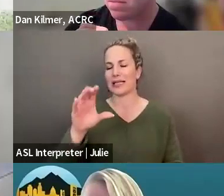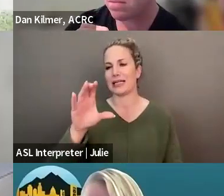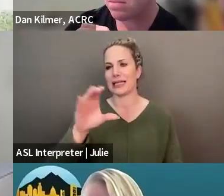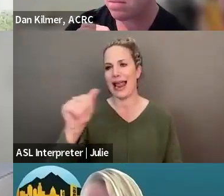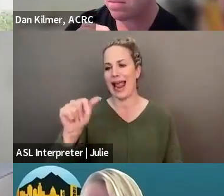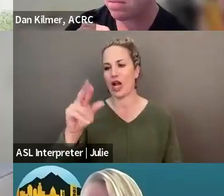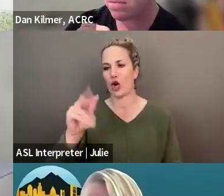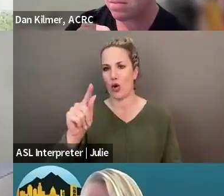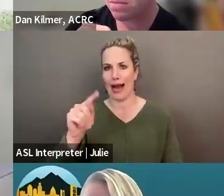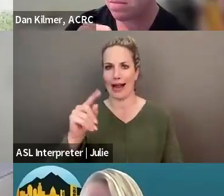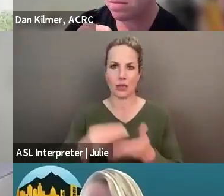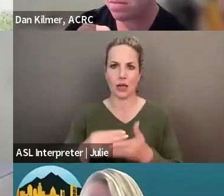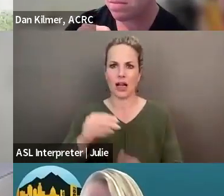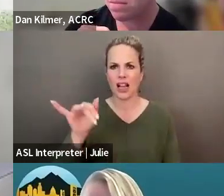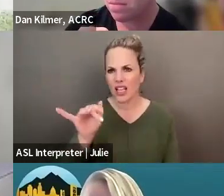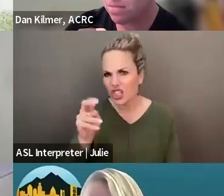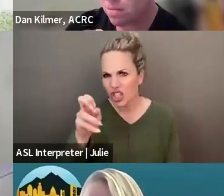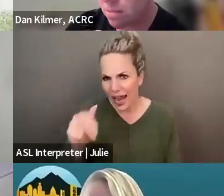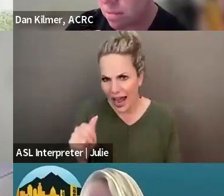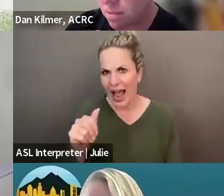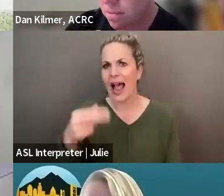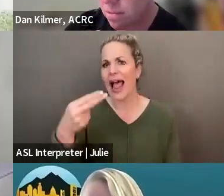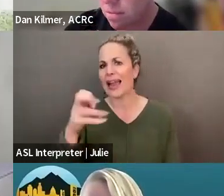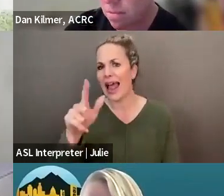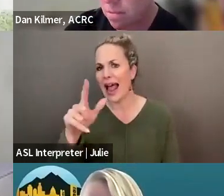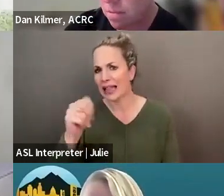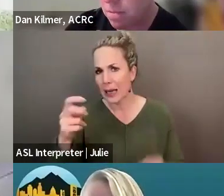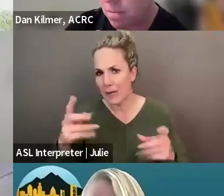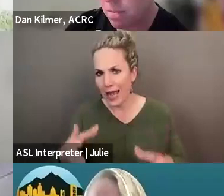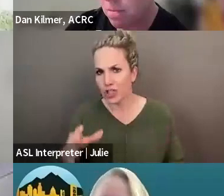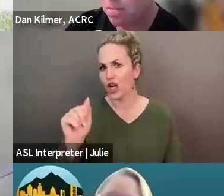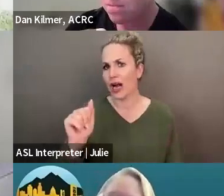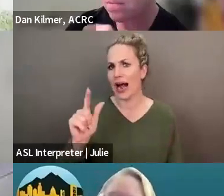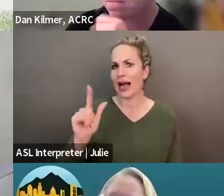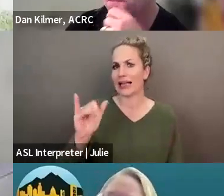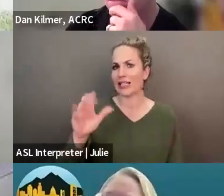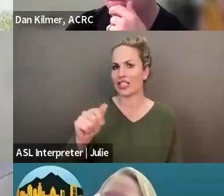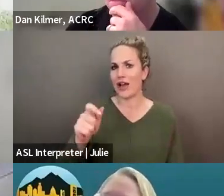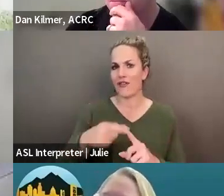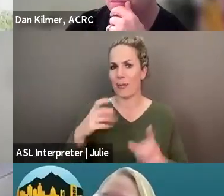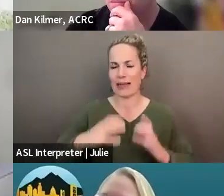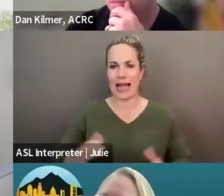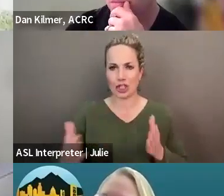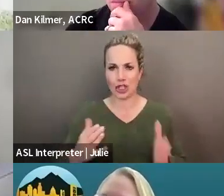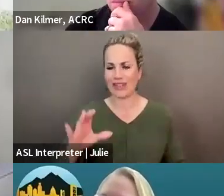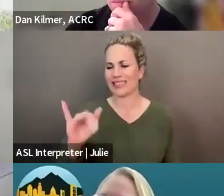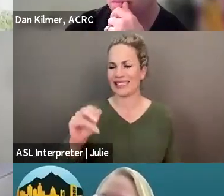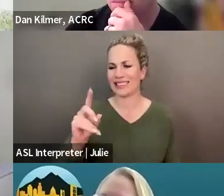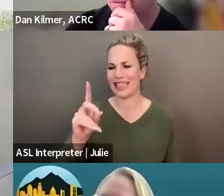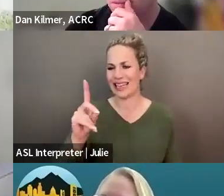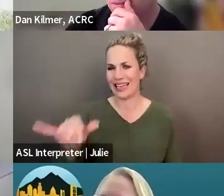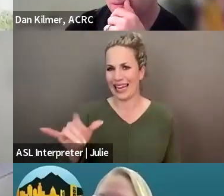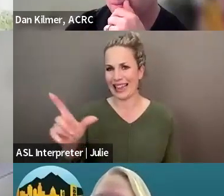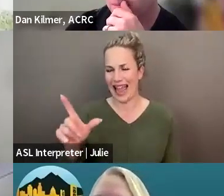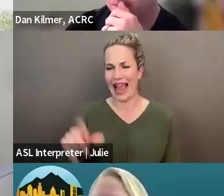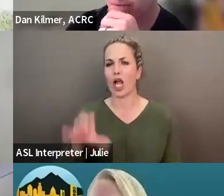see, I see Janice on. I see our manager, Helen, is on here as well. Alicia is on from client services. I see Cindy Lay. I see